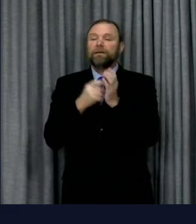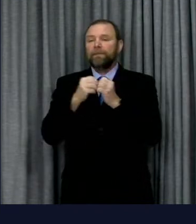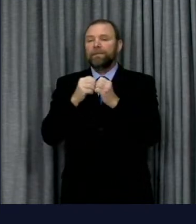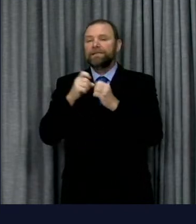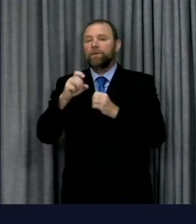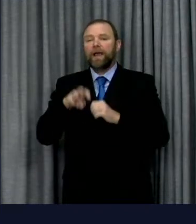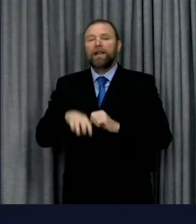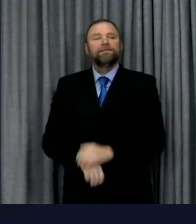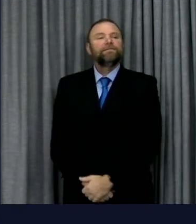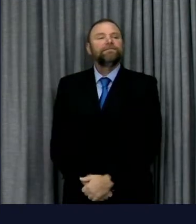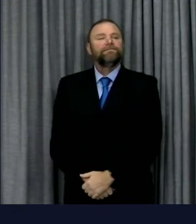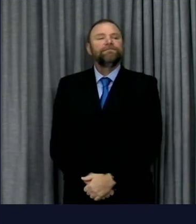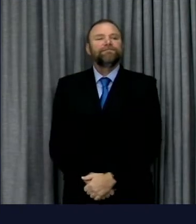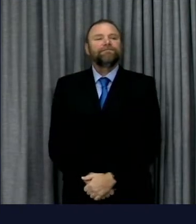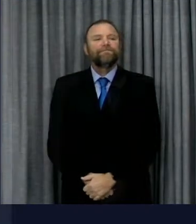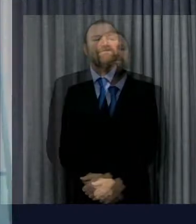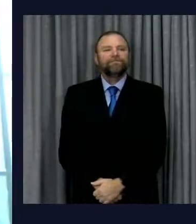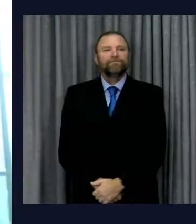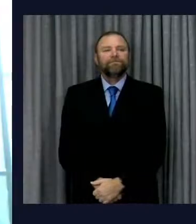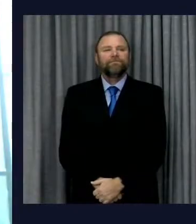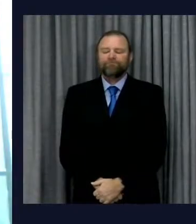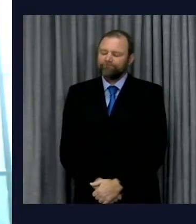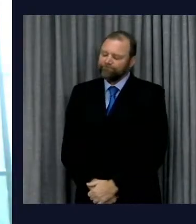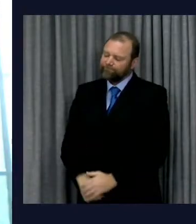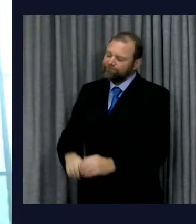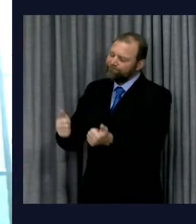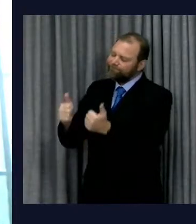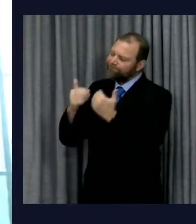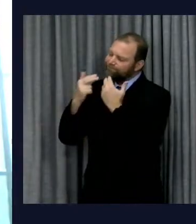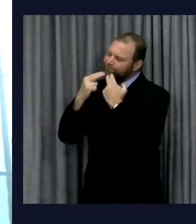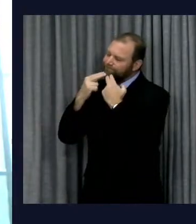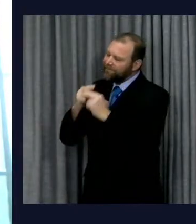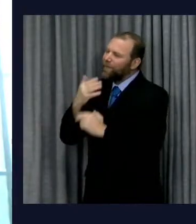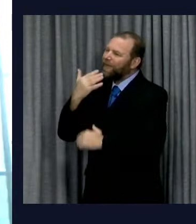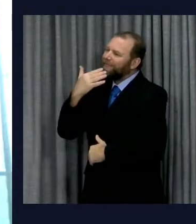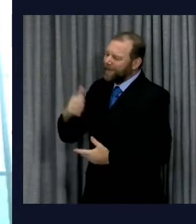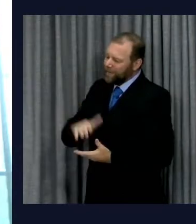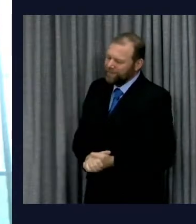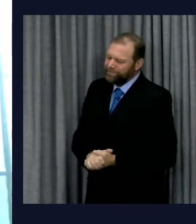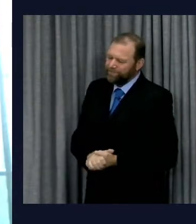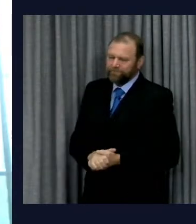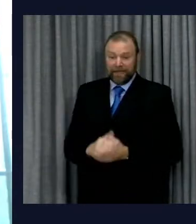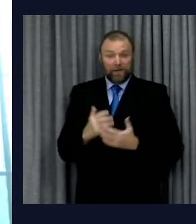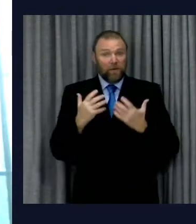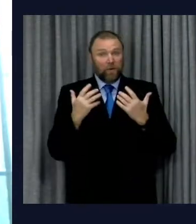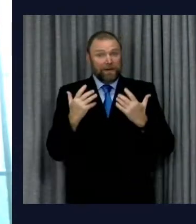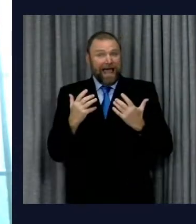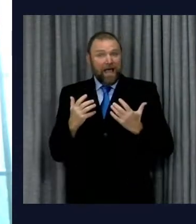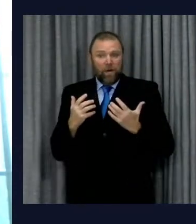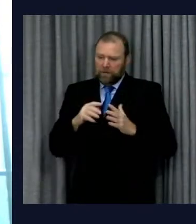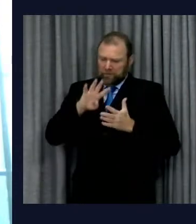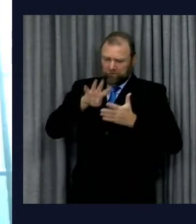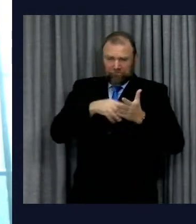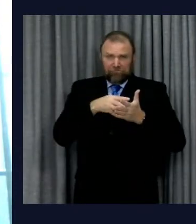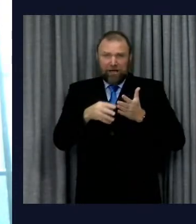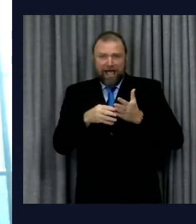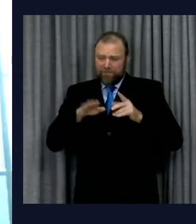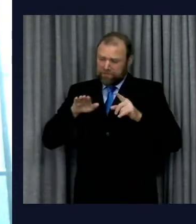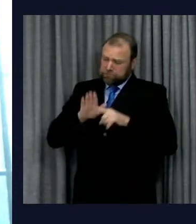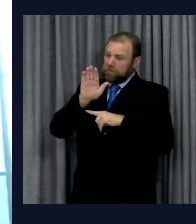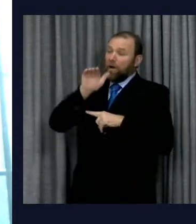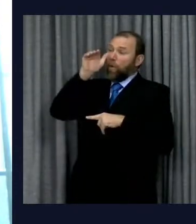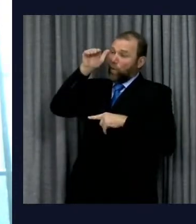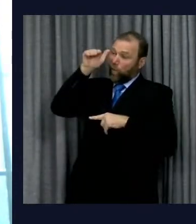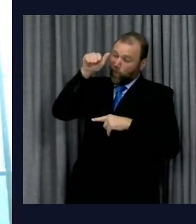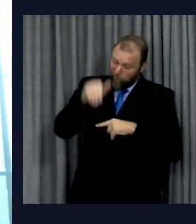Wales. Good afternoon, thank you. Given the cases are coming down so dramatically, what are the